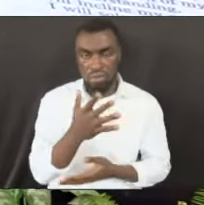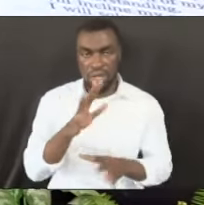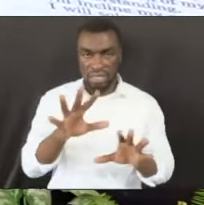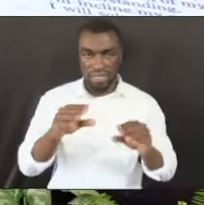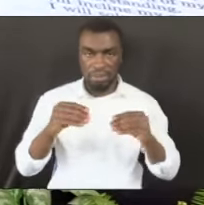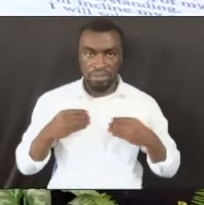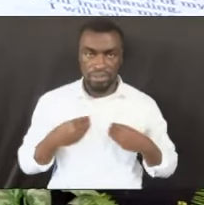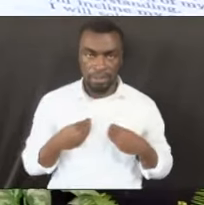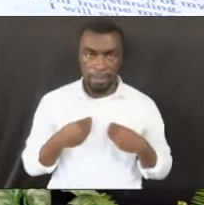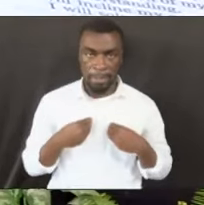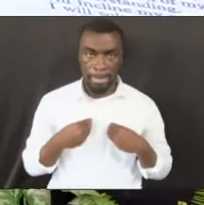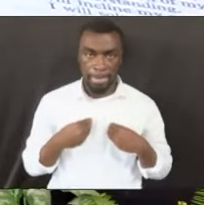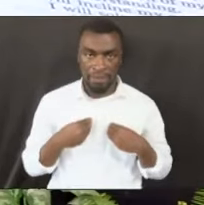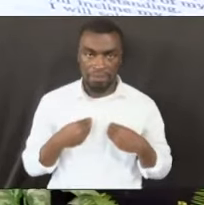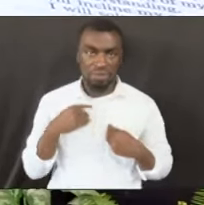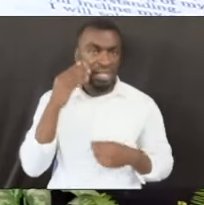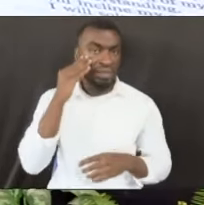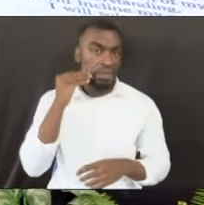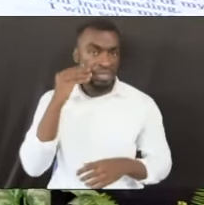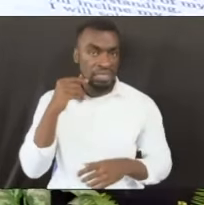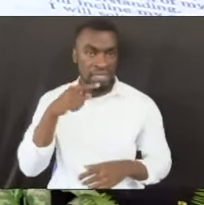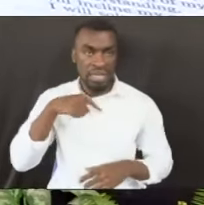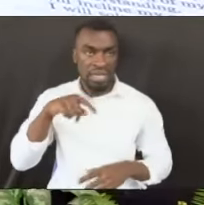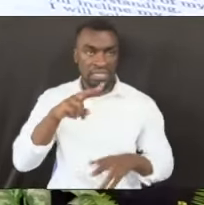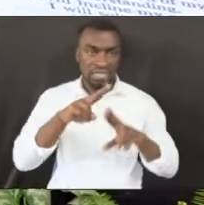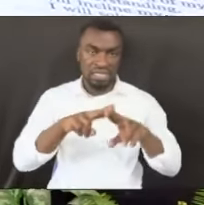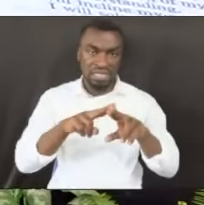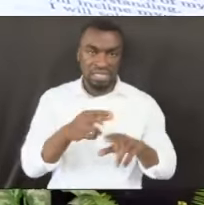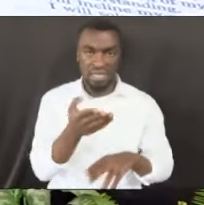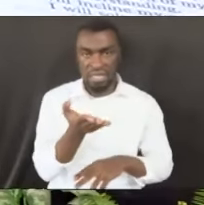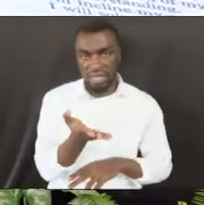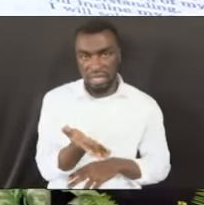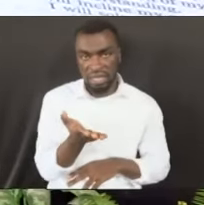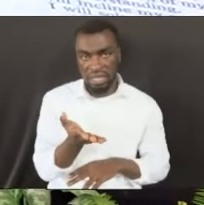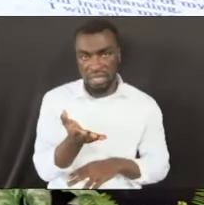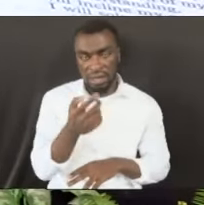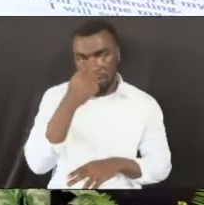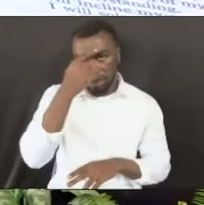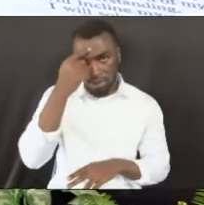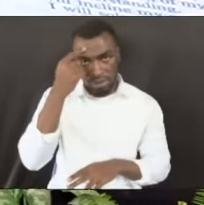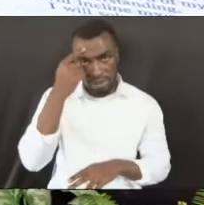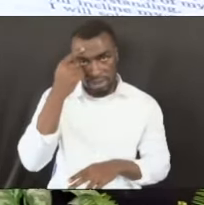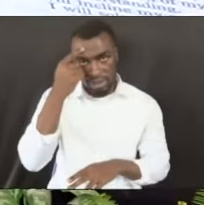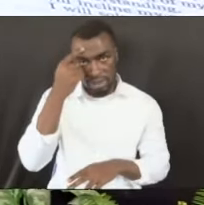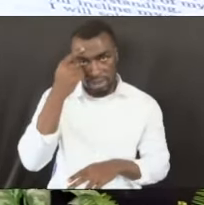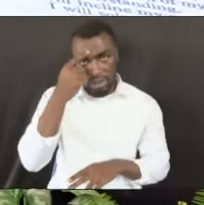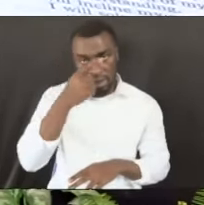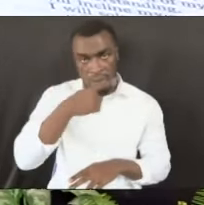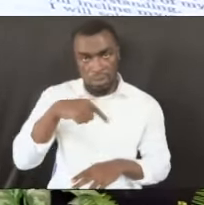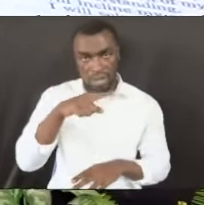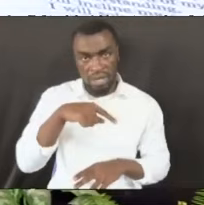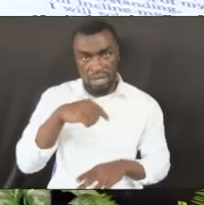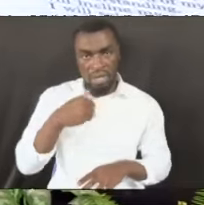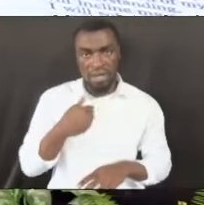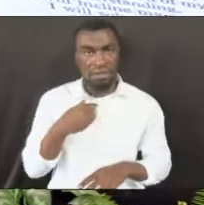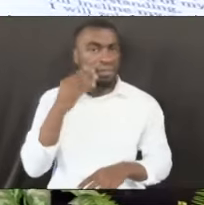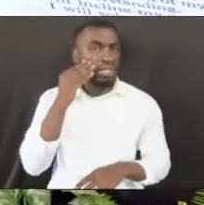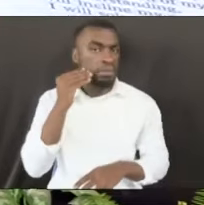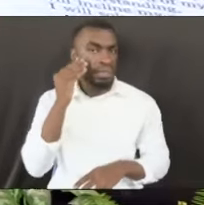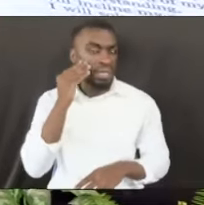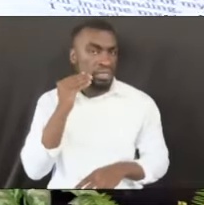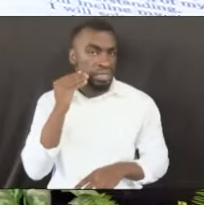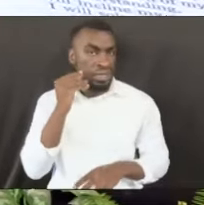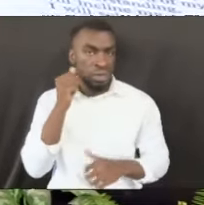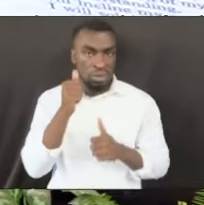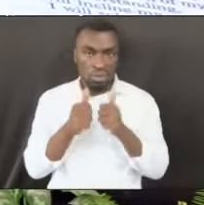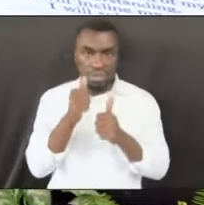So there are experiences as we are seated here. We are going through just because we are going through an experience that God has permitted